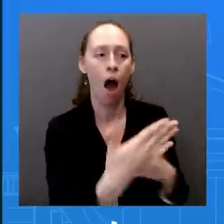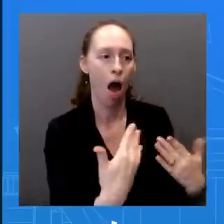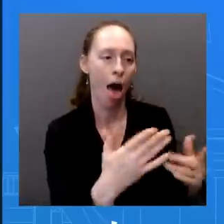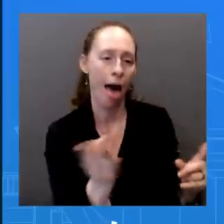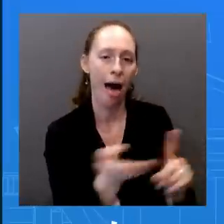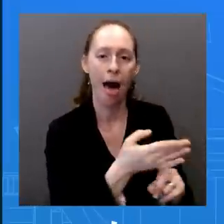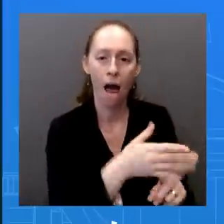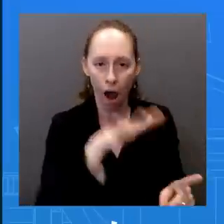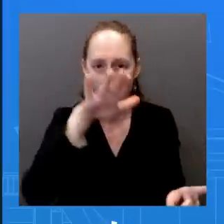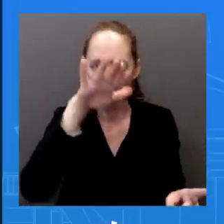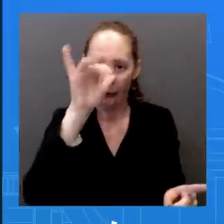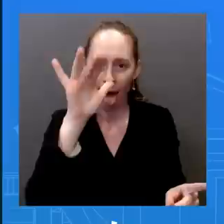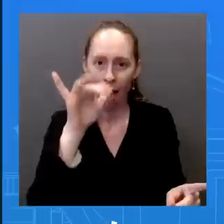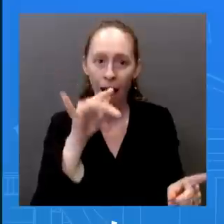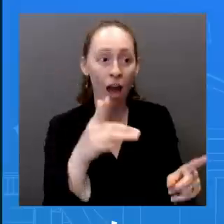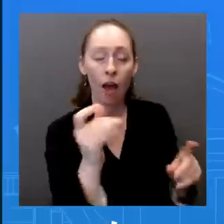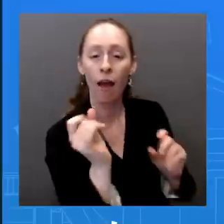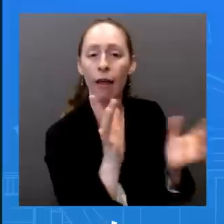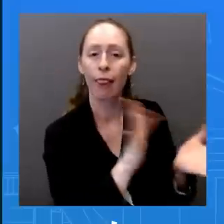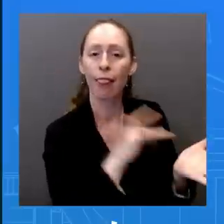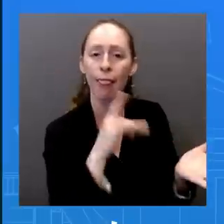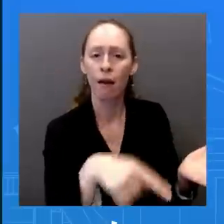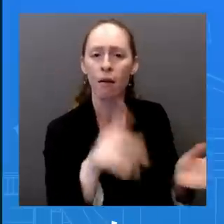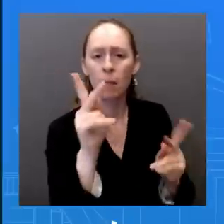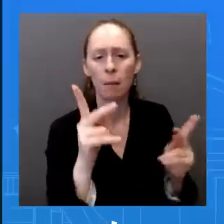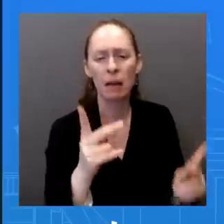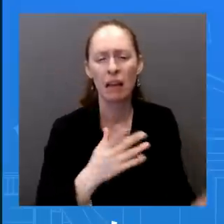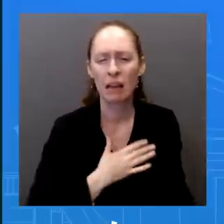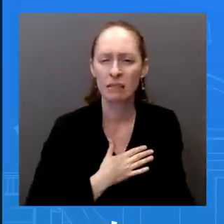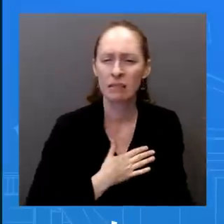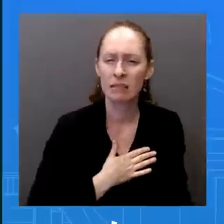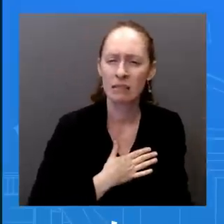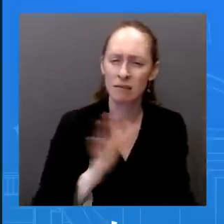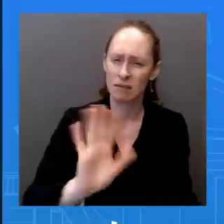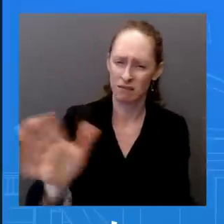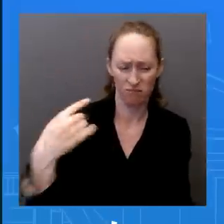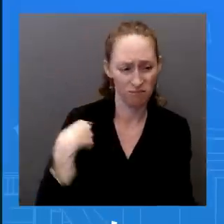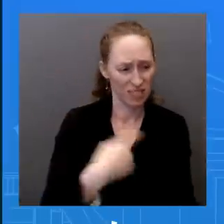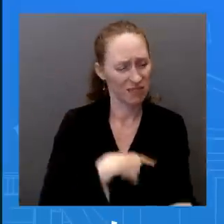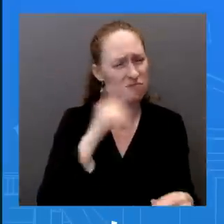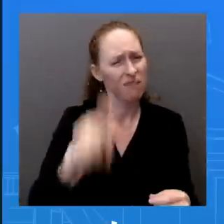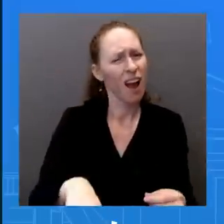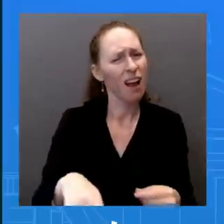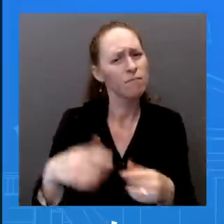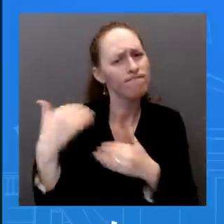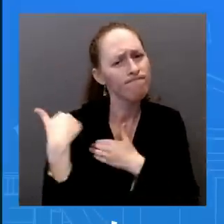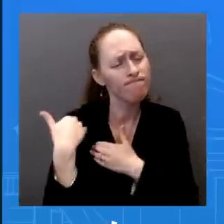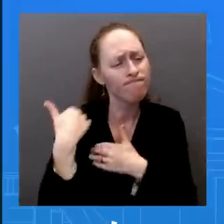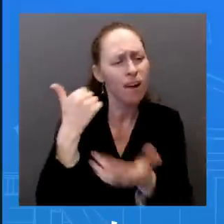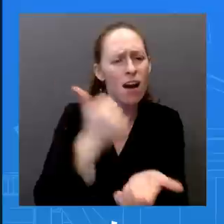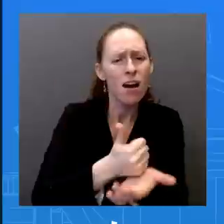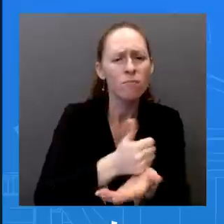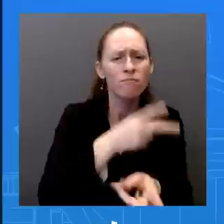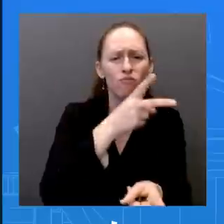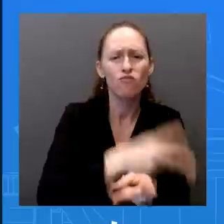three countries, but we also believe that this is a region-wide responsibility. So what you will see in the coming weeks is an enormous amount